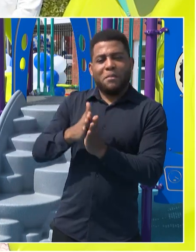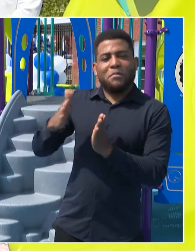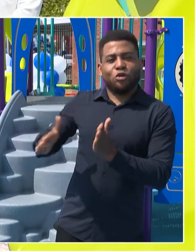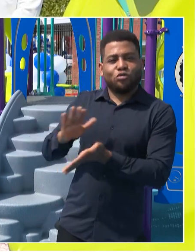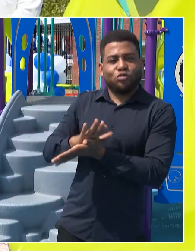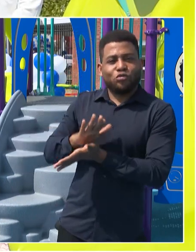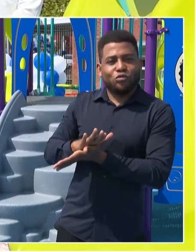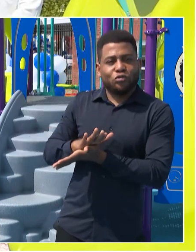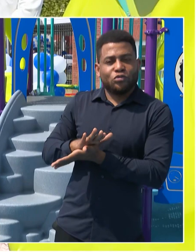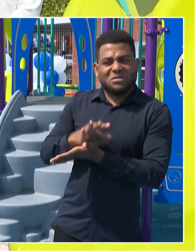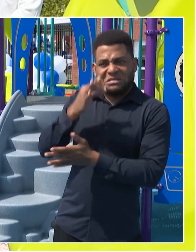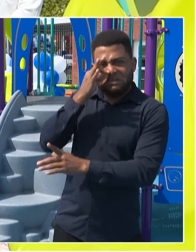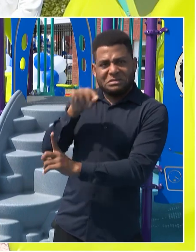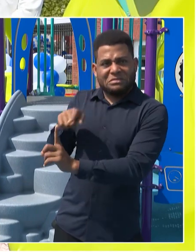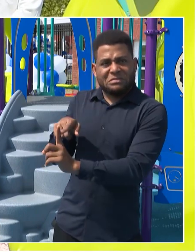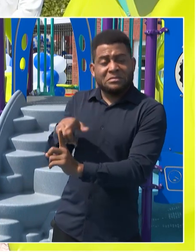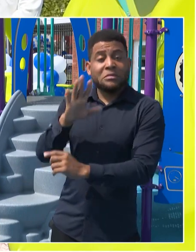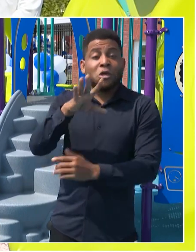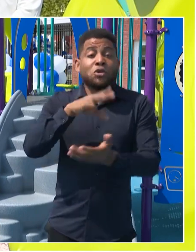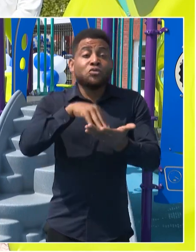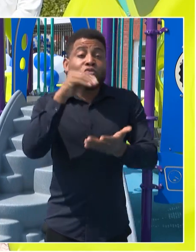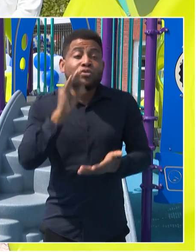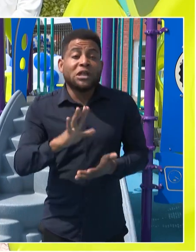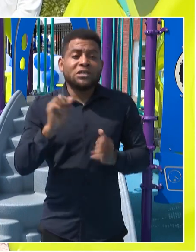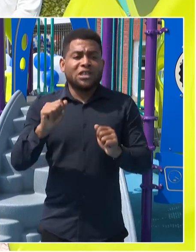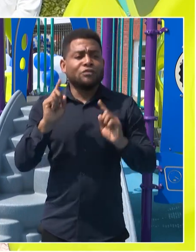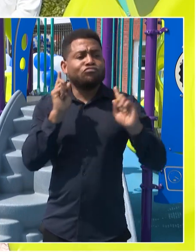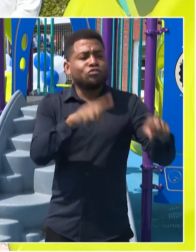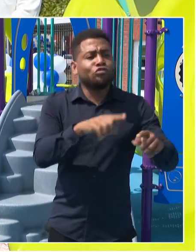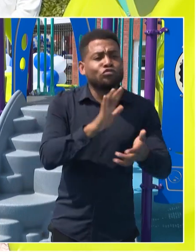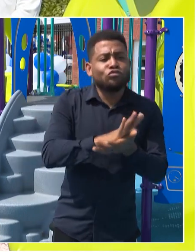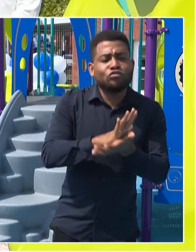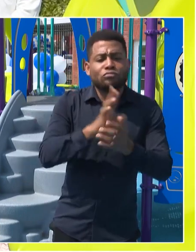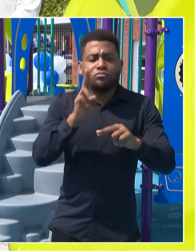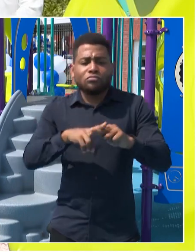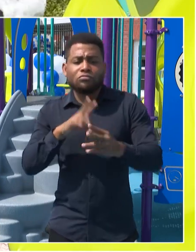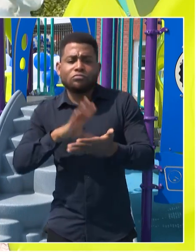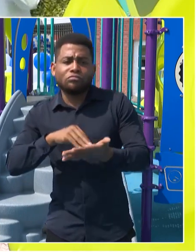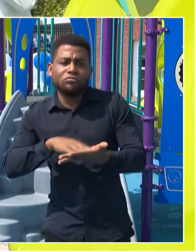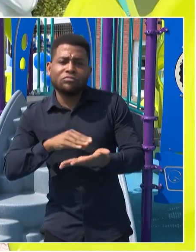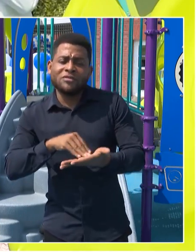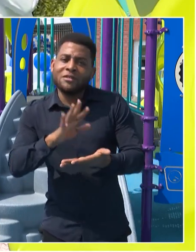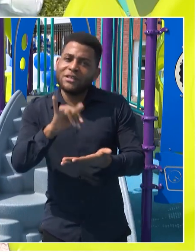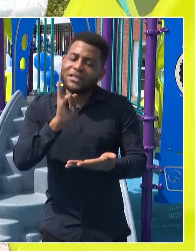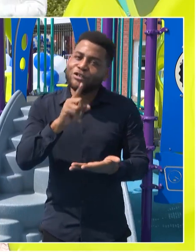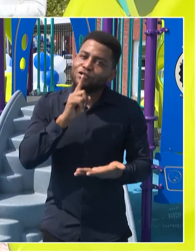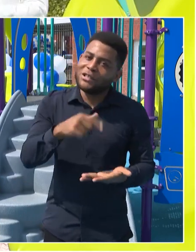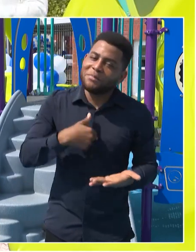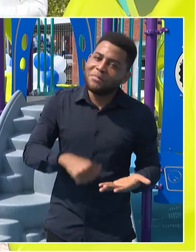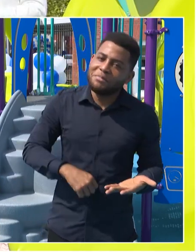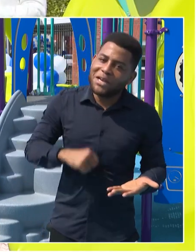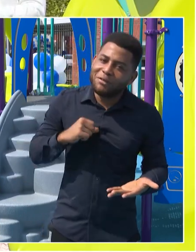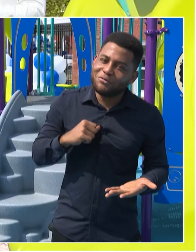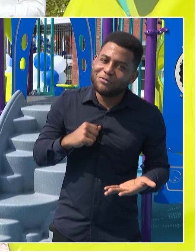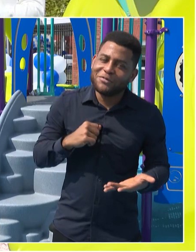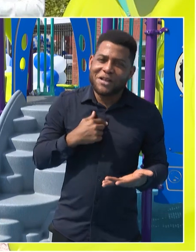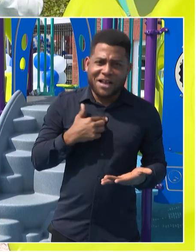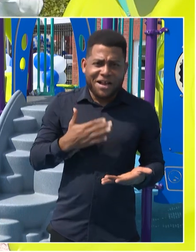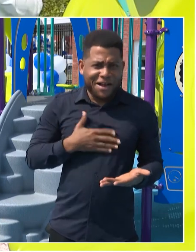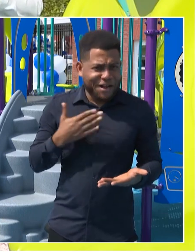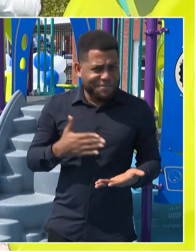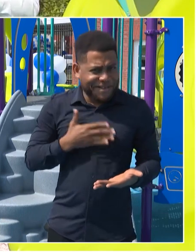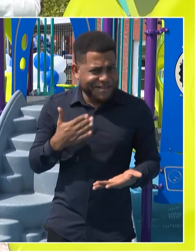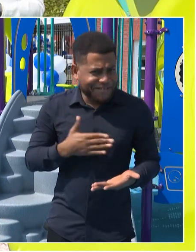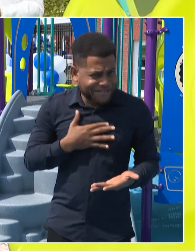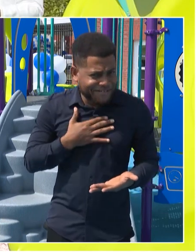kids in these seats. So I'm just really proud. I'm happy. Happy first day of school, and I'm looking forward to seeing you out in the neighborhood.